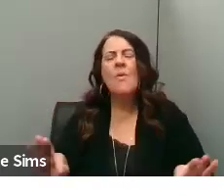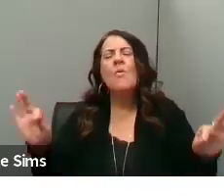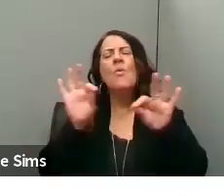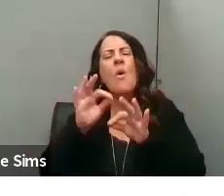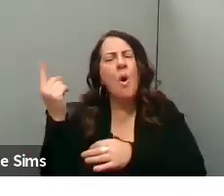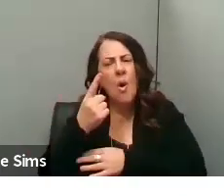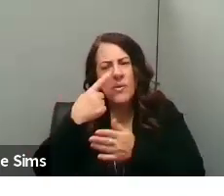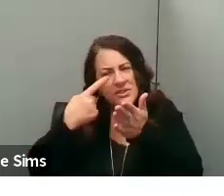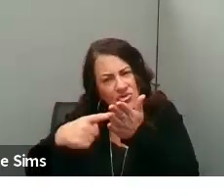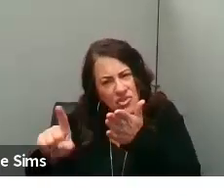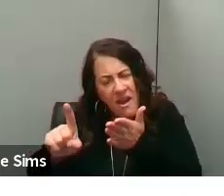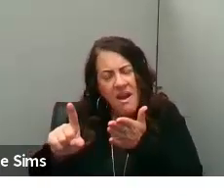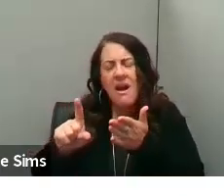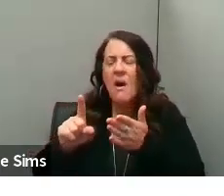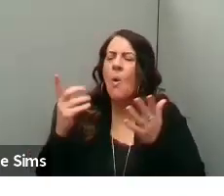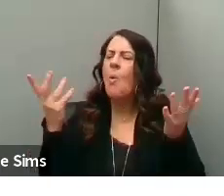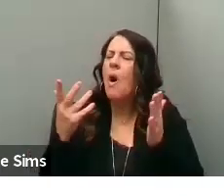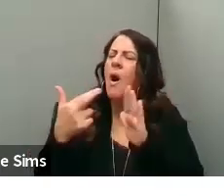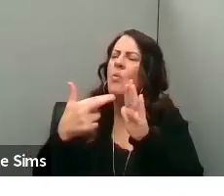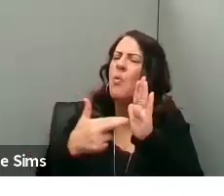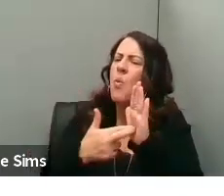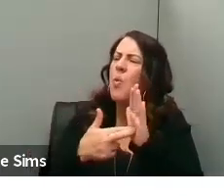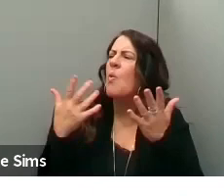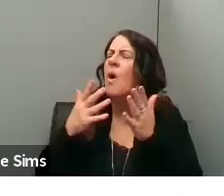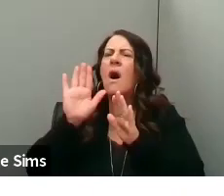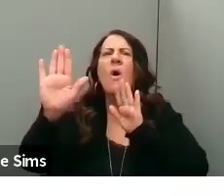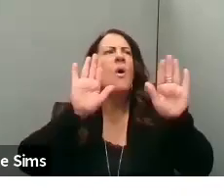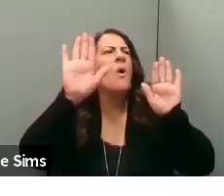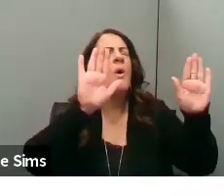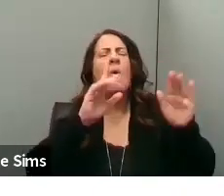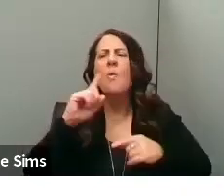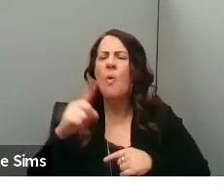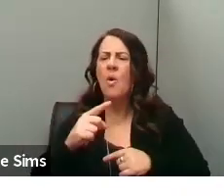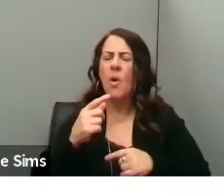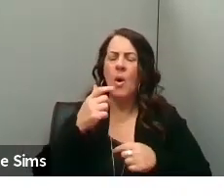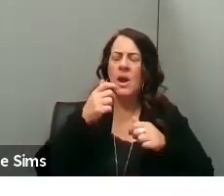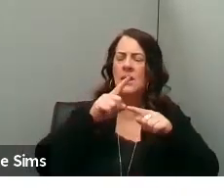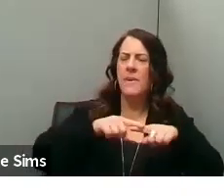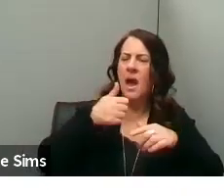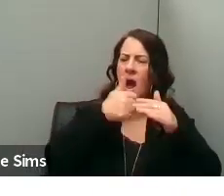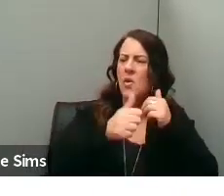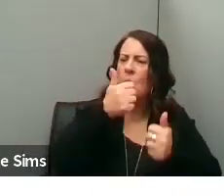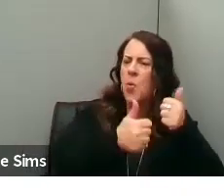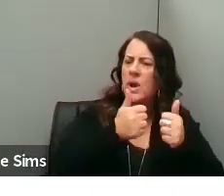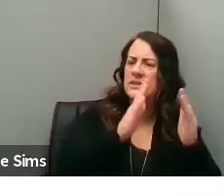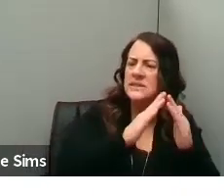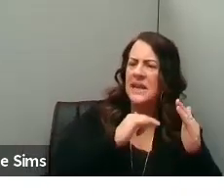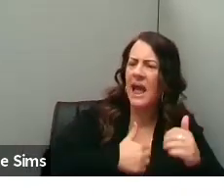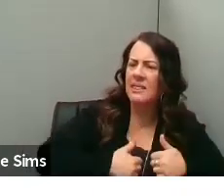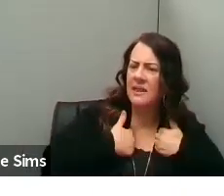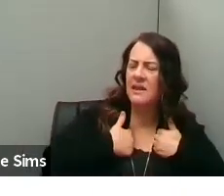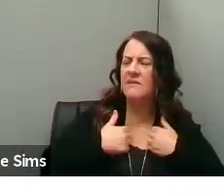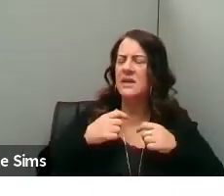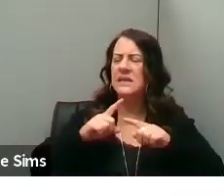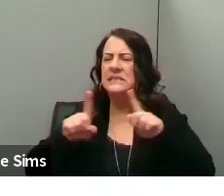check the rules and orders of the city you live in, the county you live in, to make sure that you're up